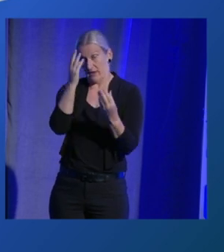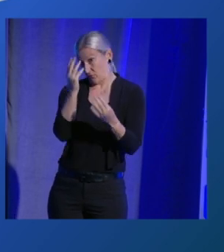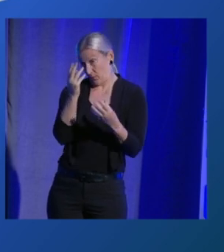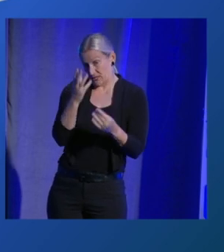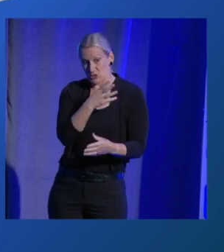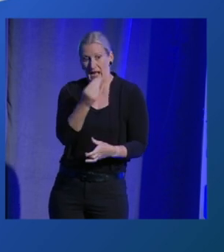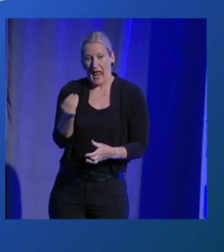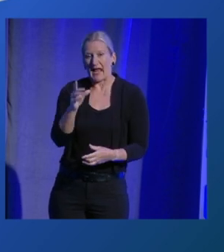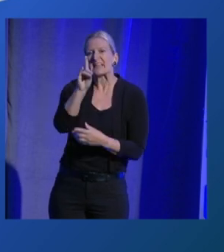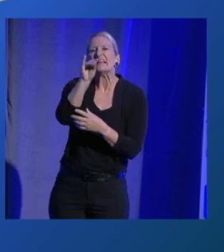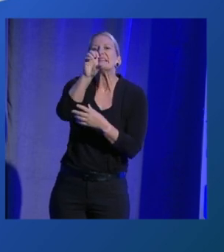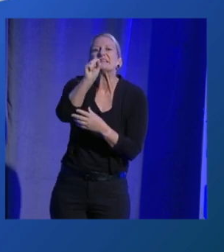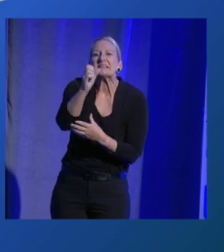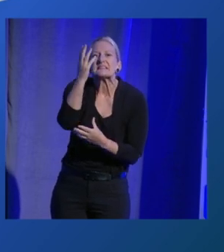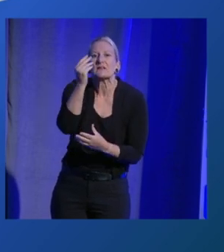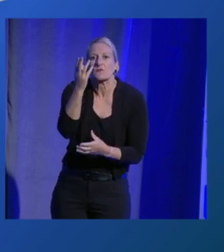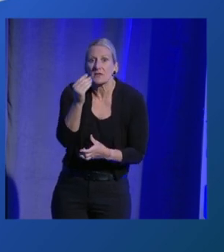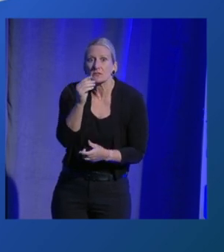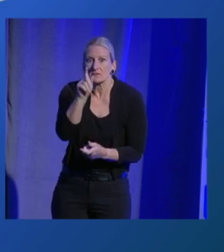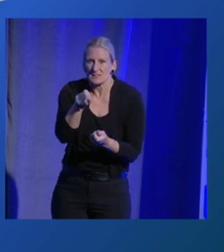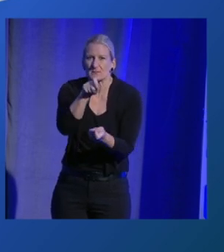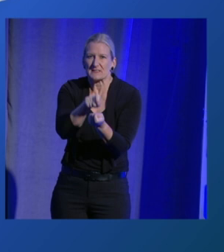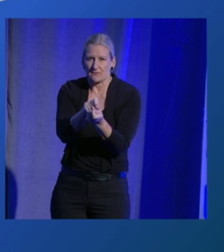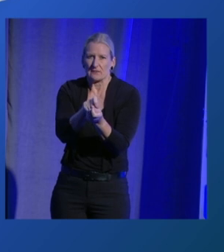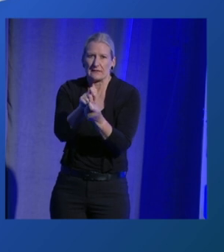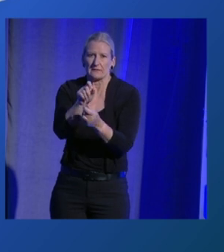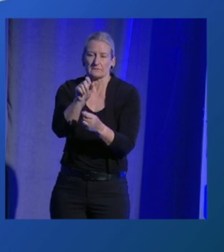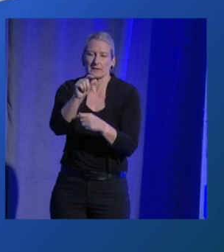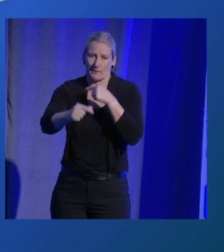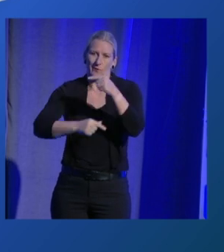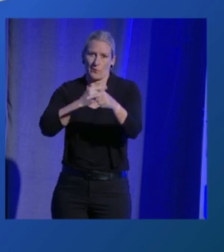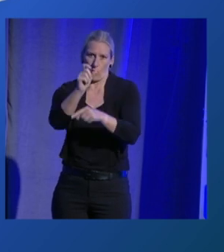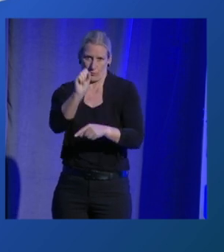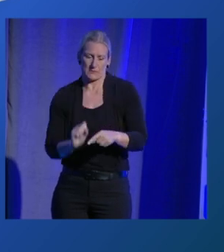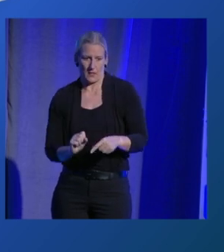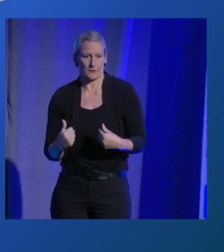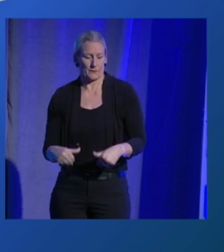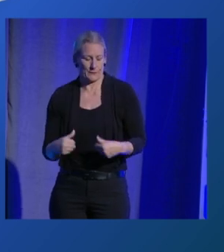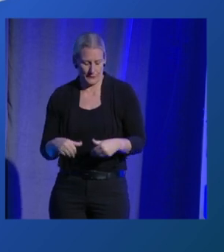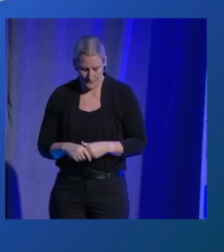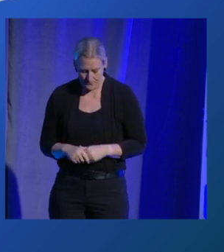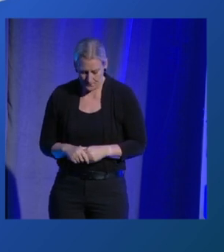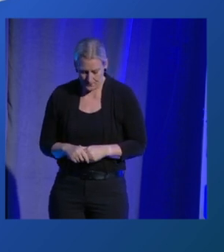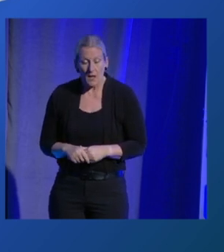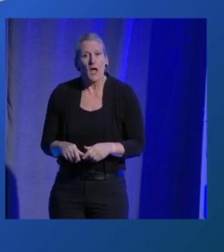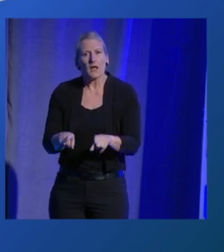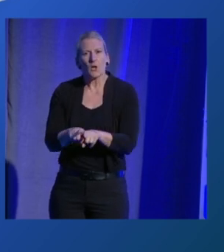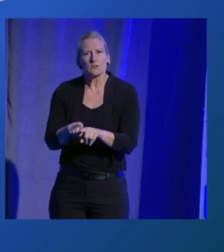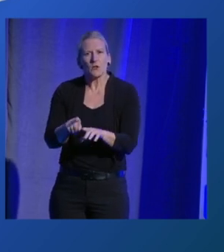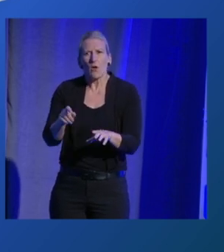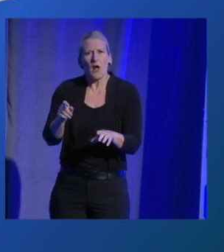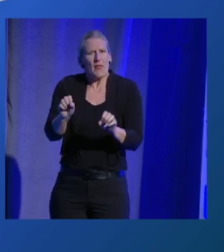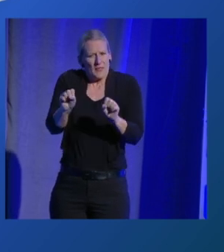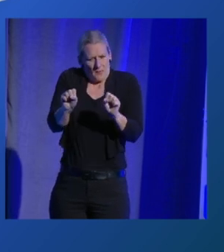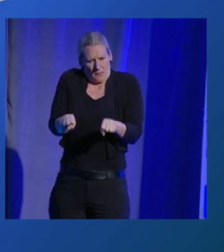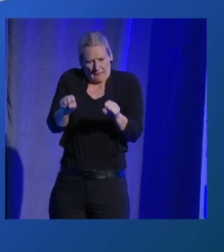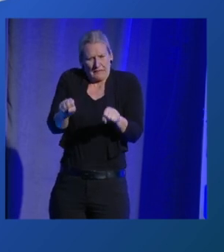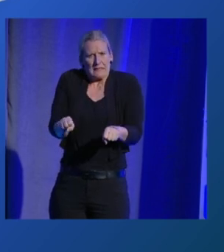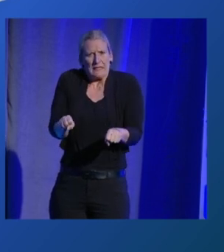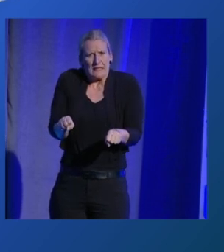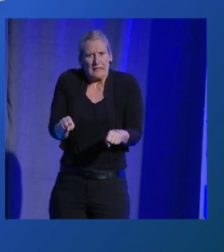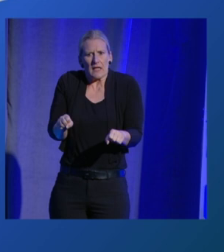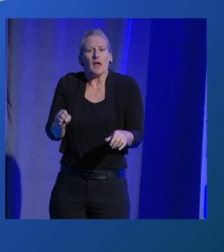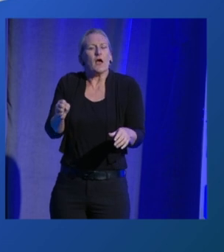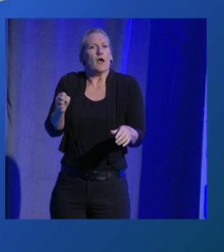particularly in the global South uh and the understanding and ability to stay AB breast of this very